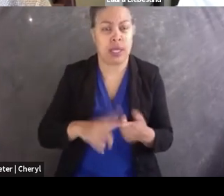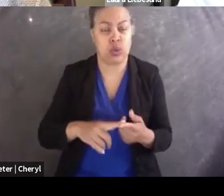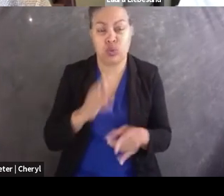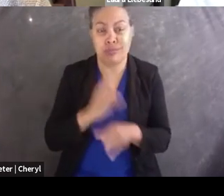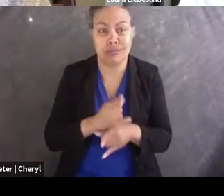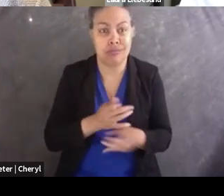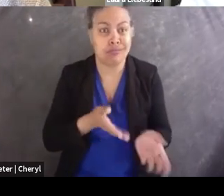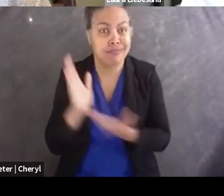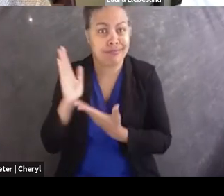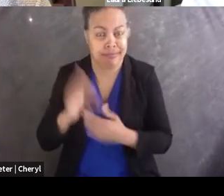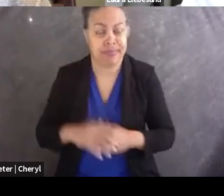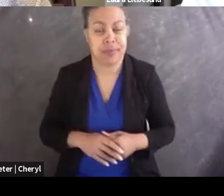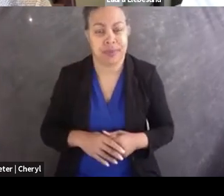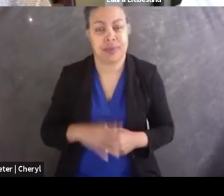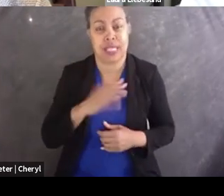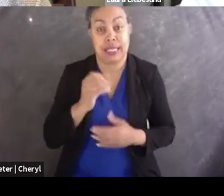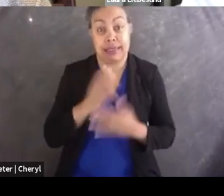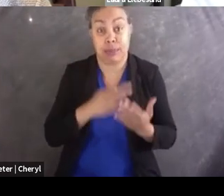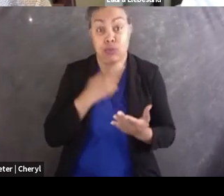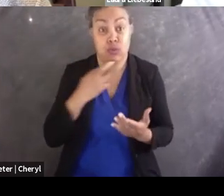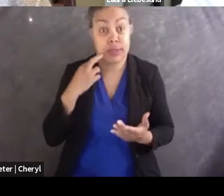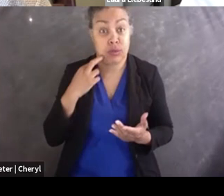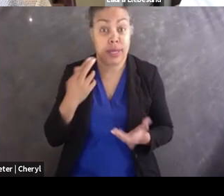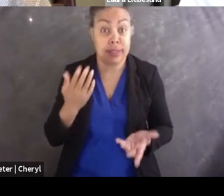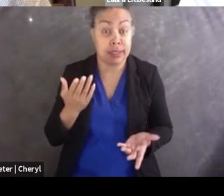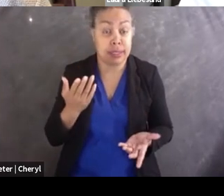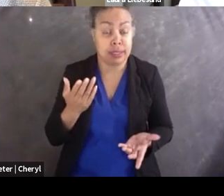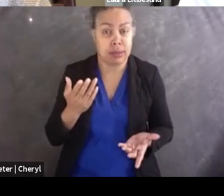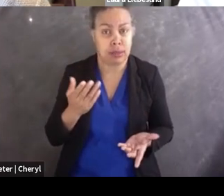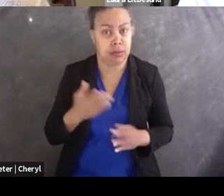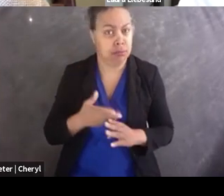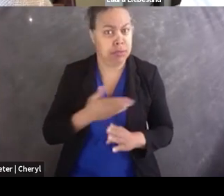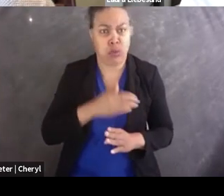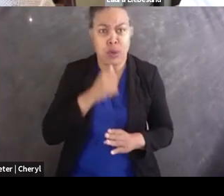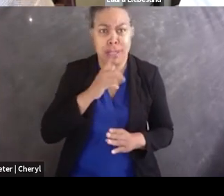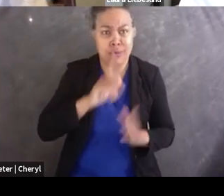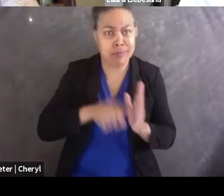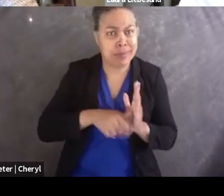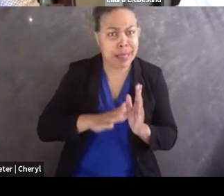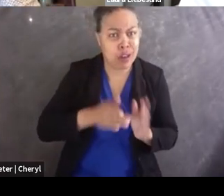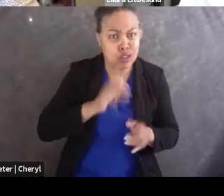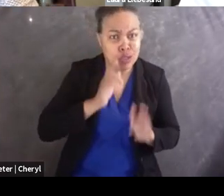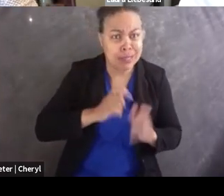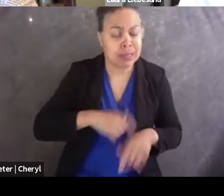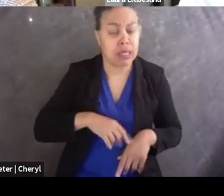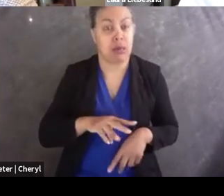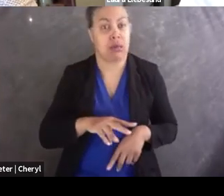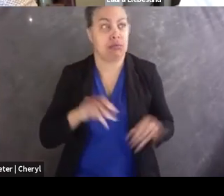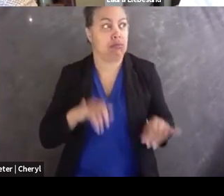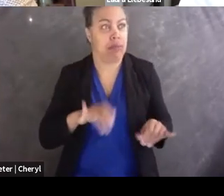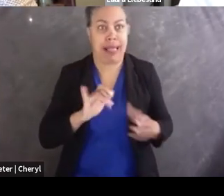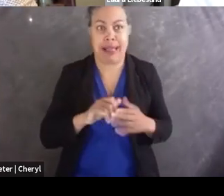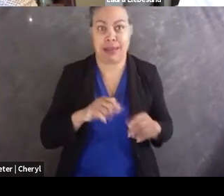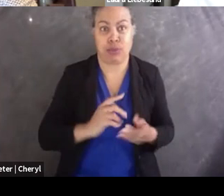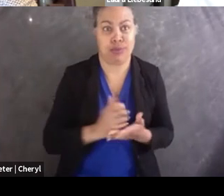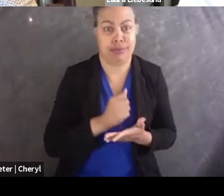their cocktails, and some restaurants had really hadn't focused on their cocktails in the past. All of a sudden, realized that this was an